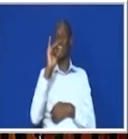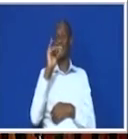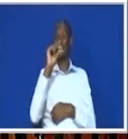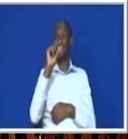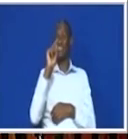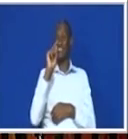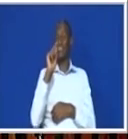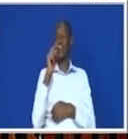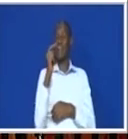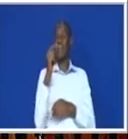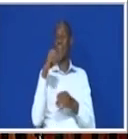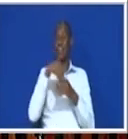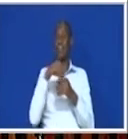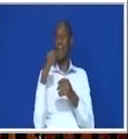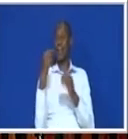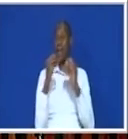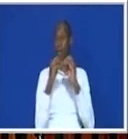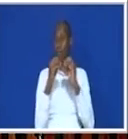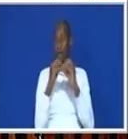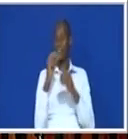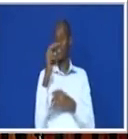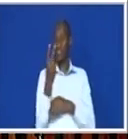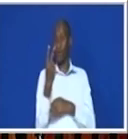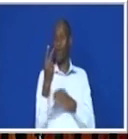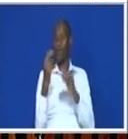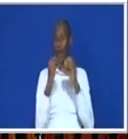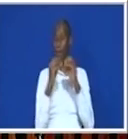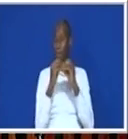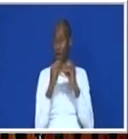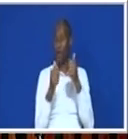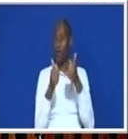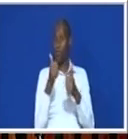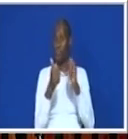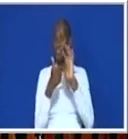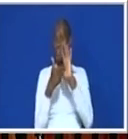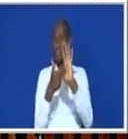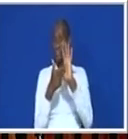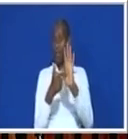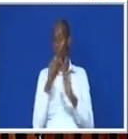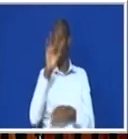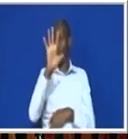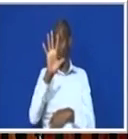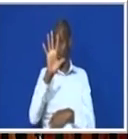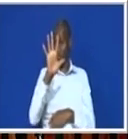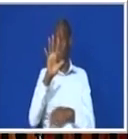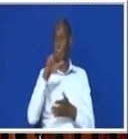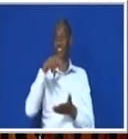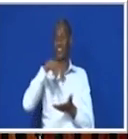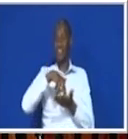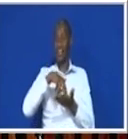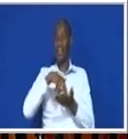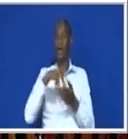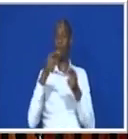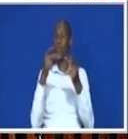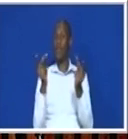a number. The second number, which in our example here is 5, stands in the